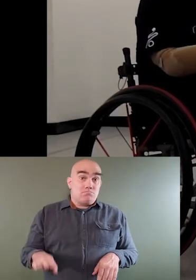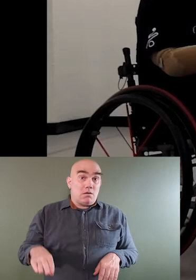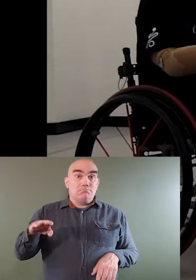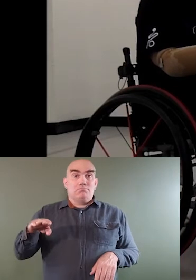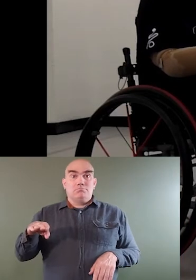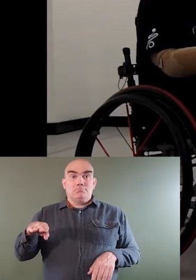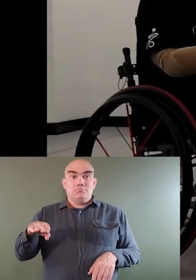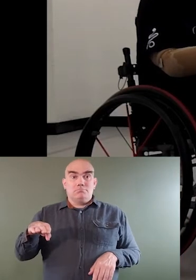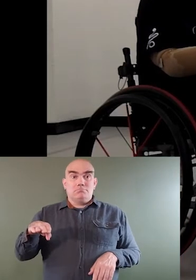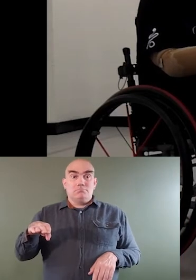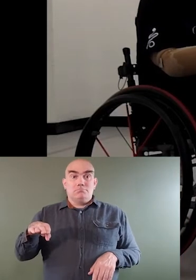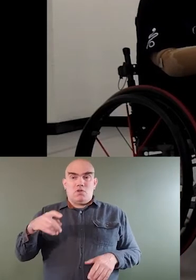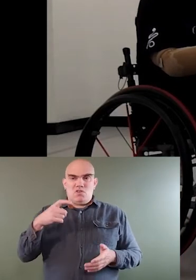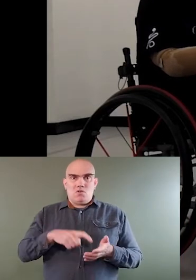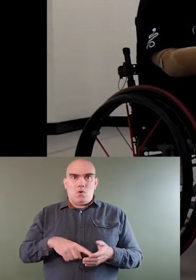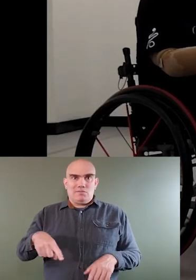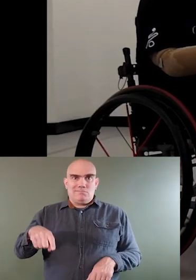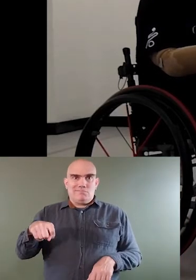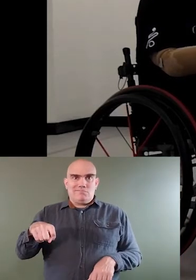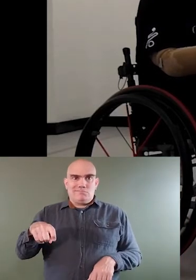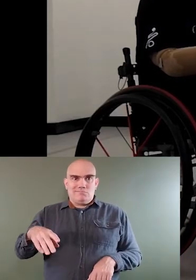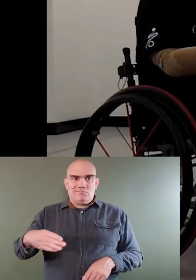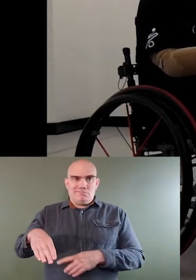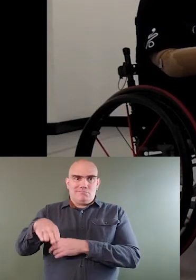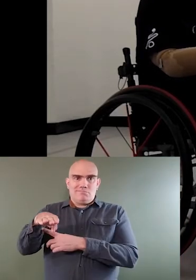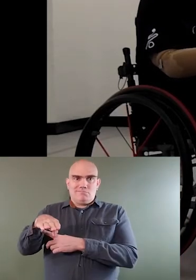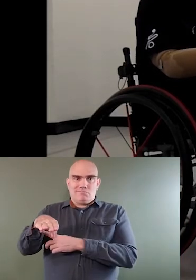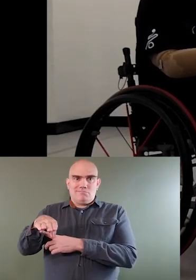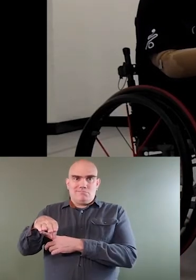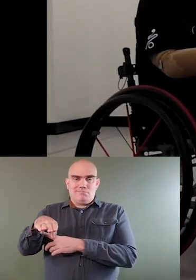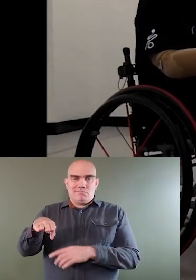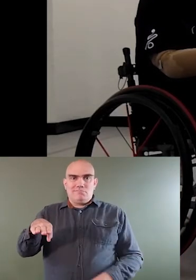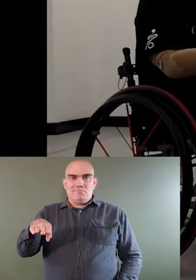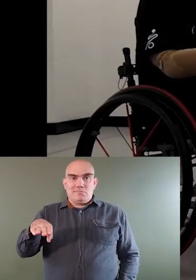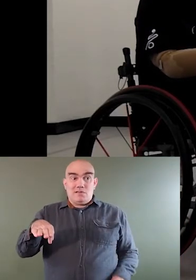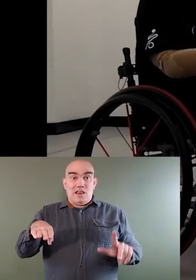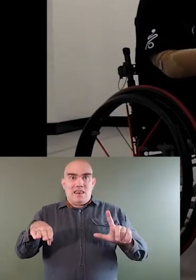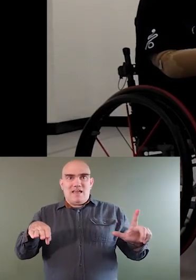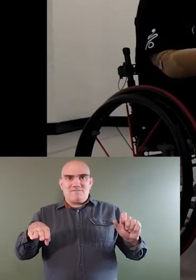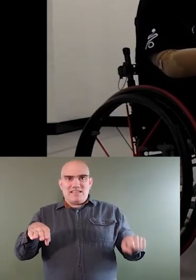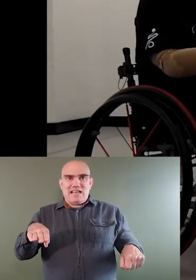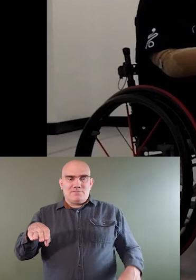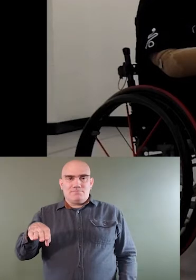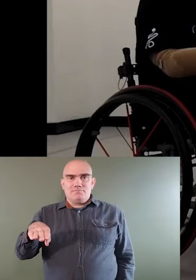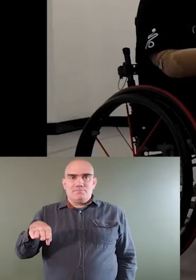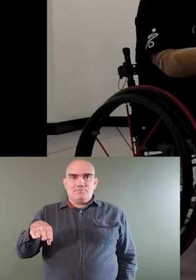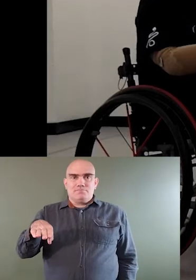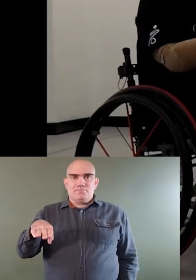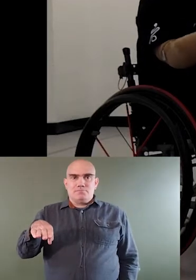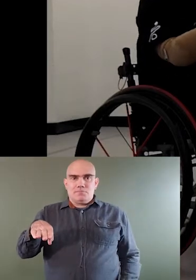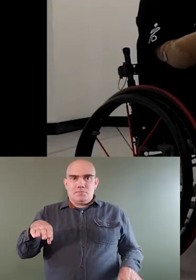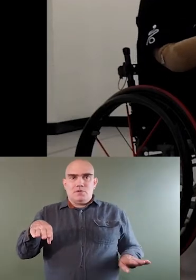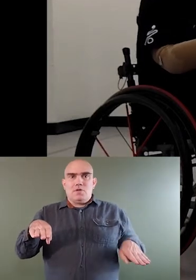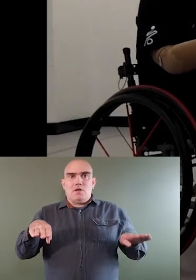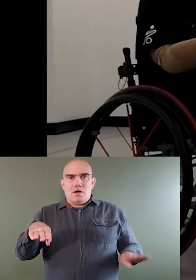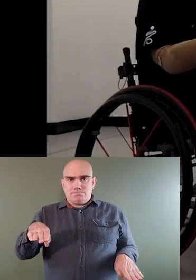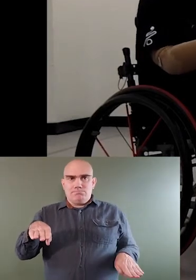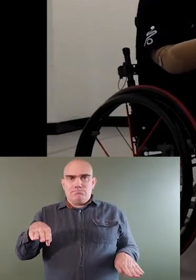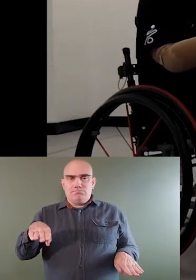is floating in the air here? That leaves our left side able to do the hop in place.